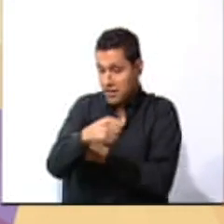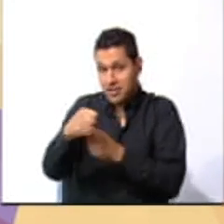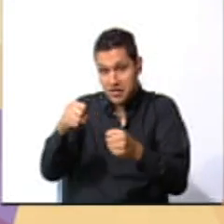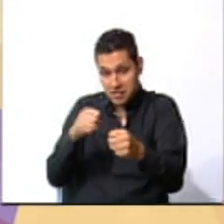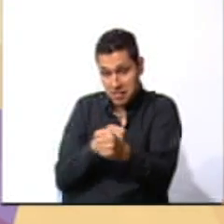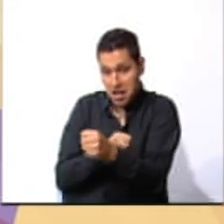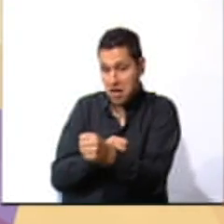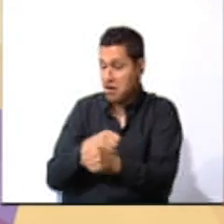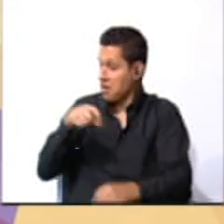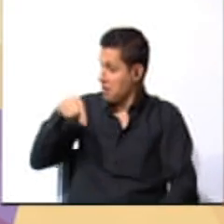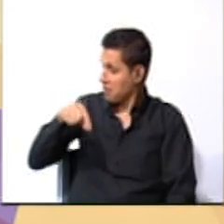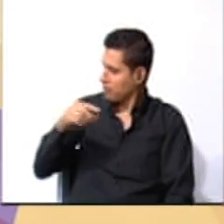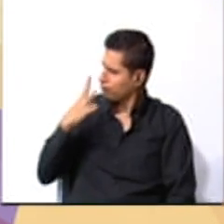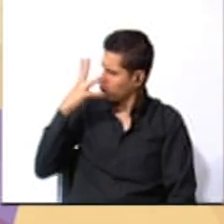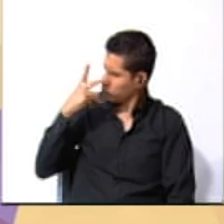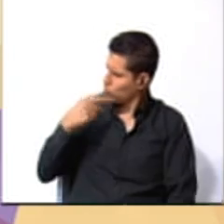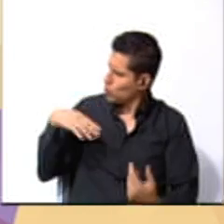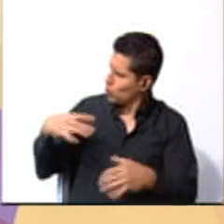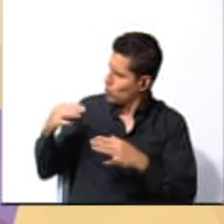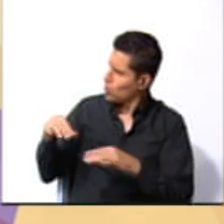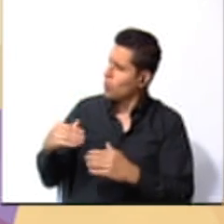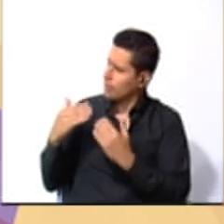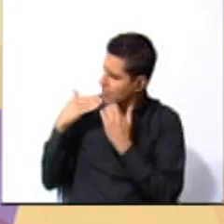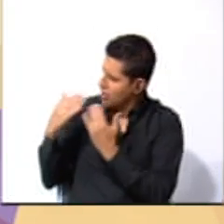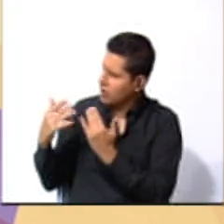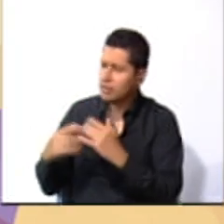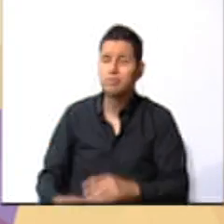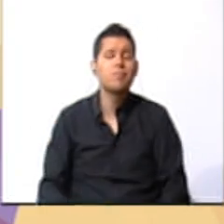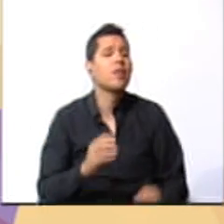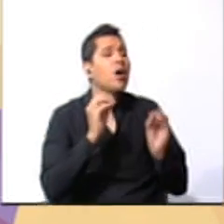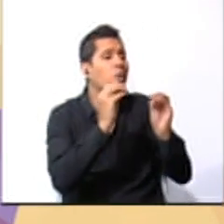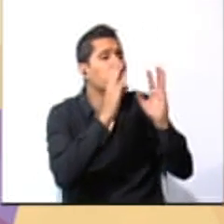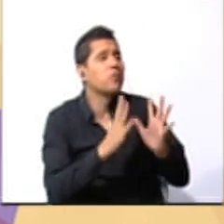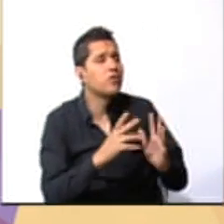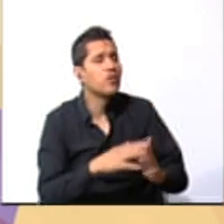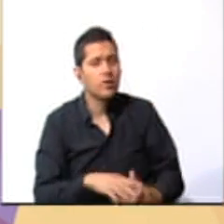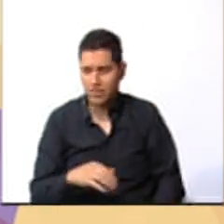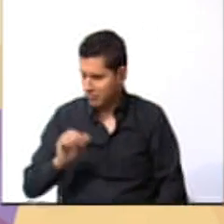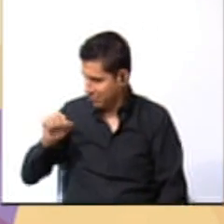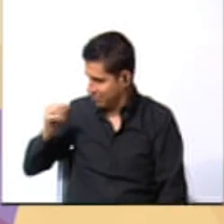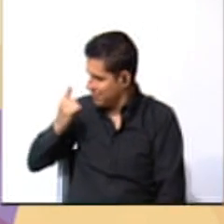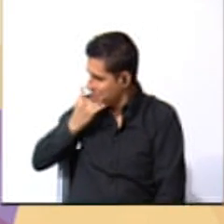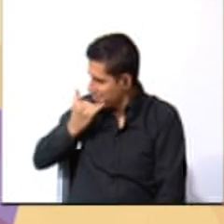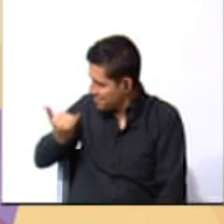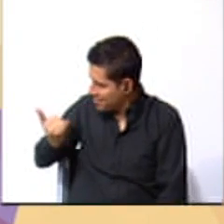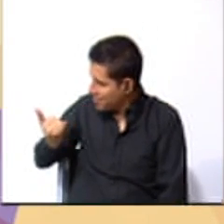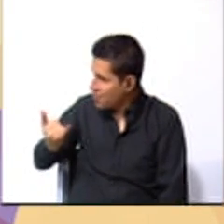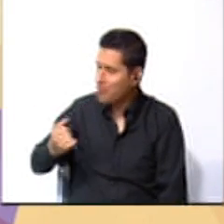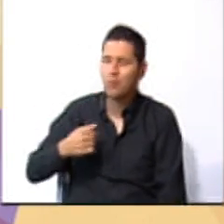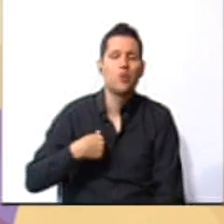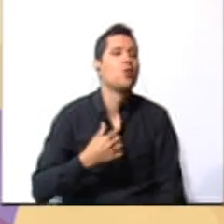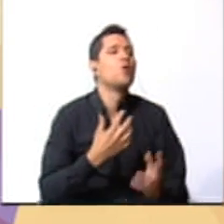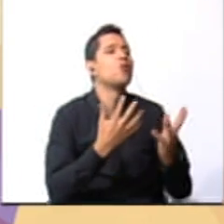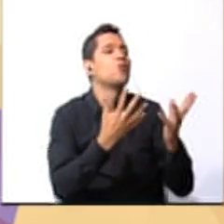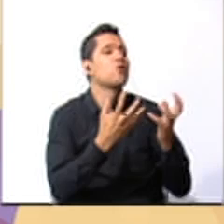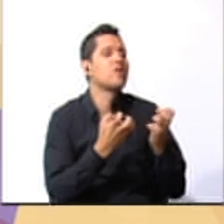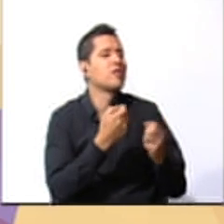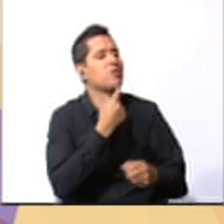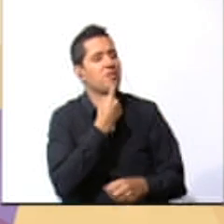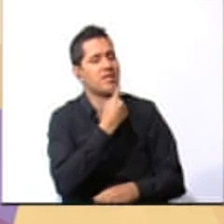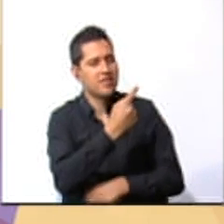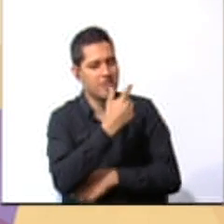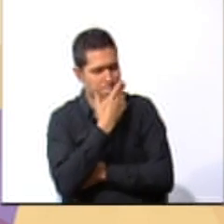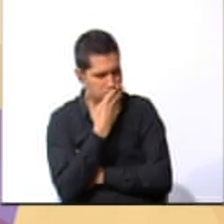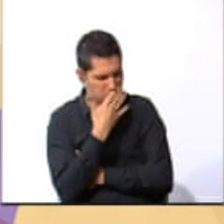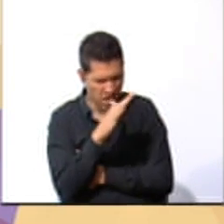sala. Very nice. Thank you, Jack. And teacher, yes? I want to say, uy,